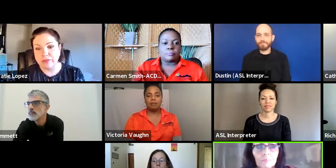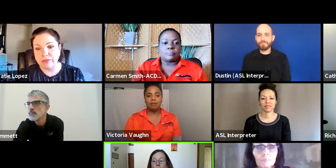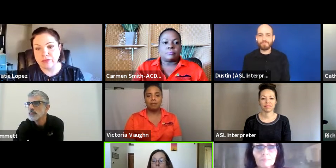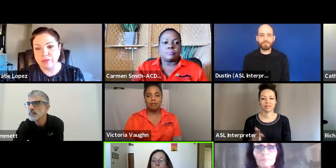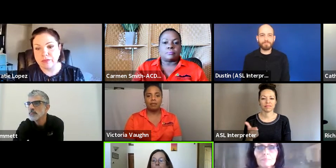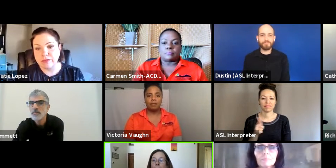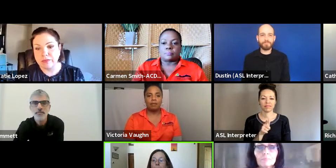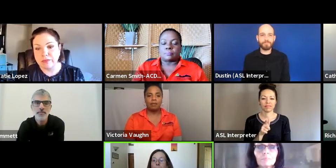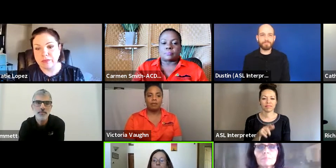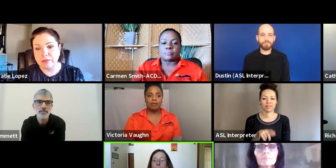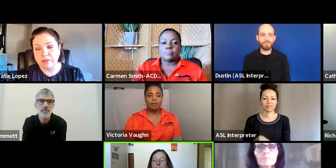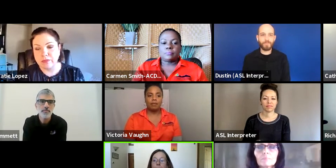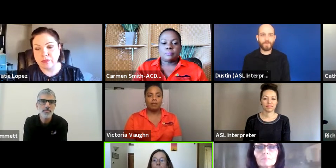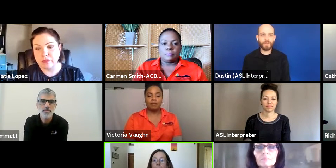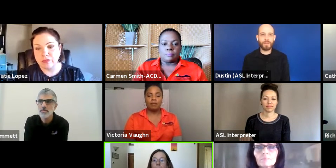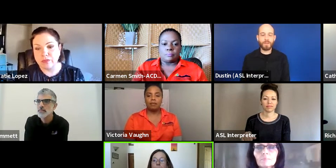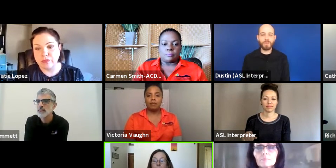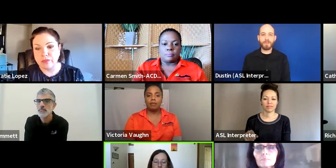Is there a second?